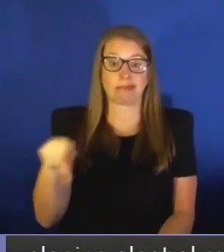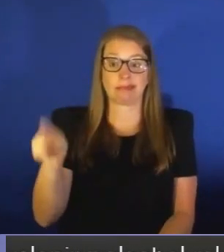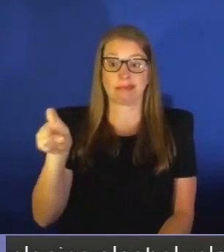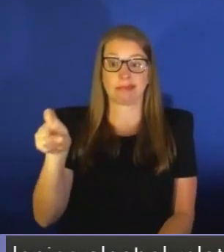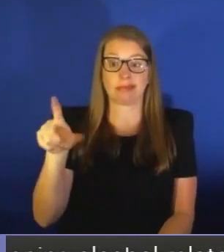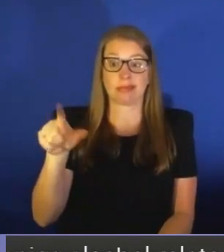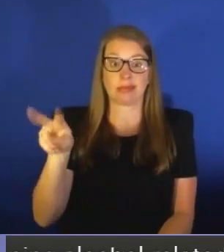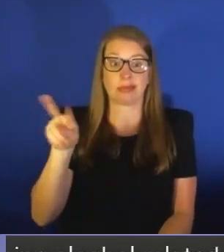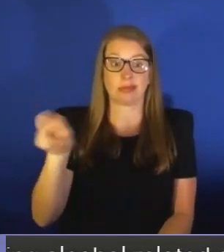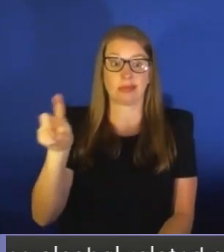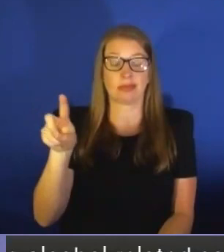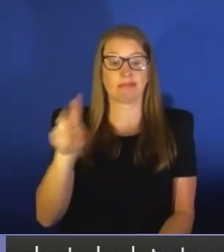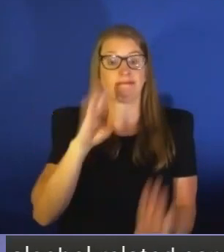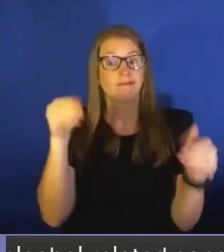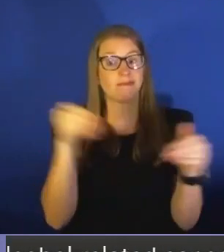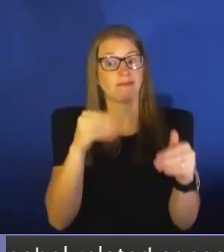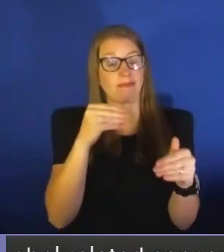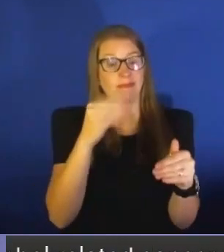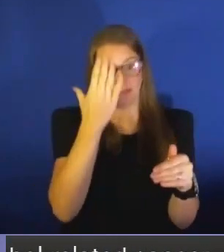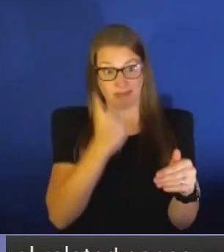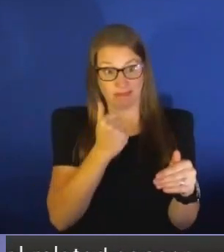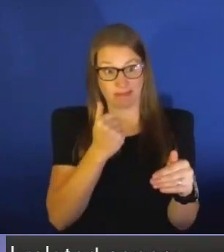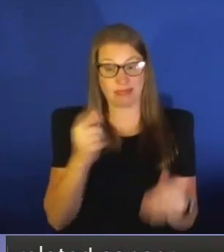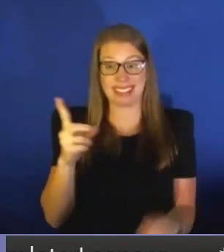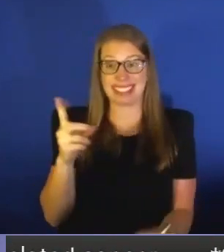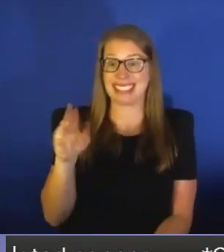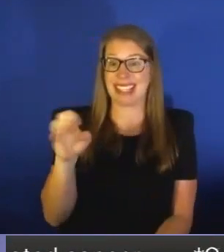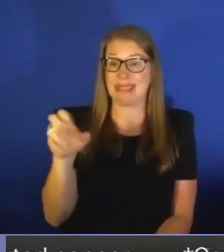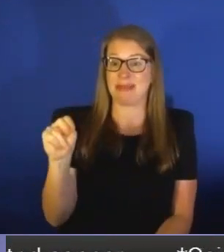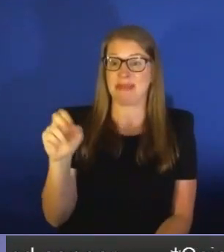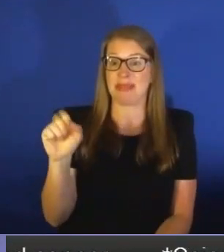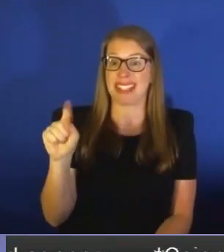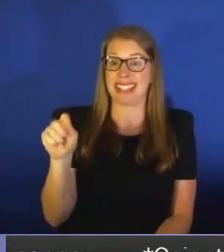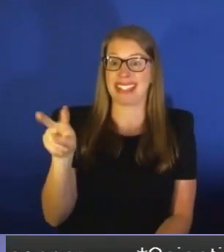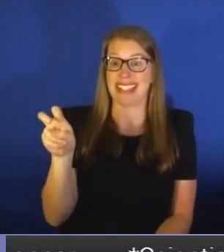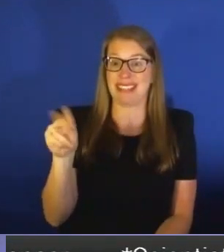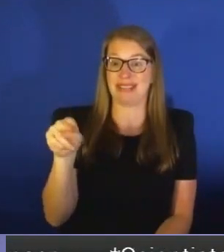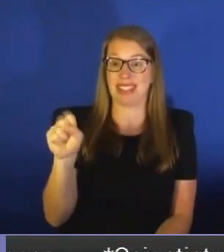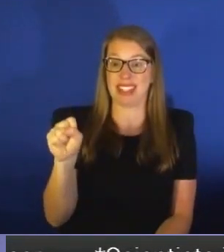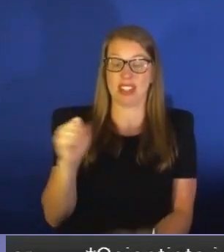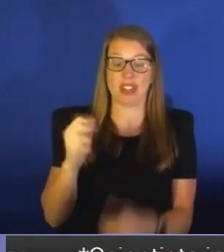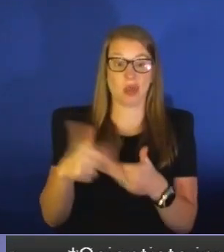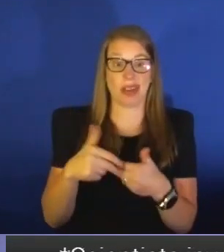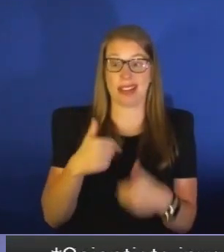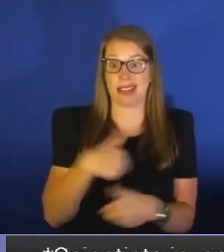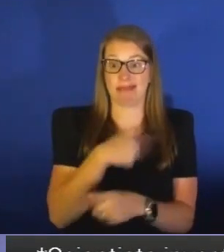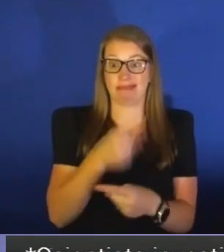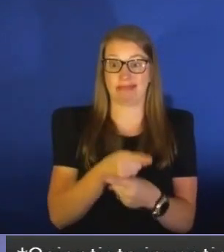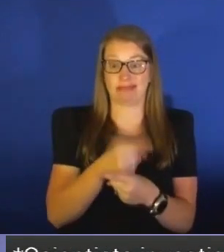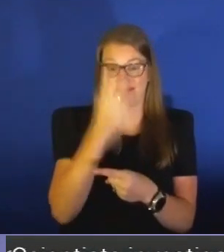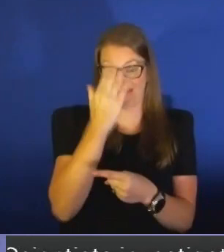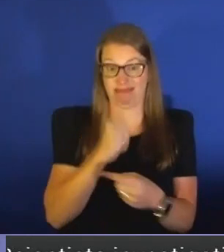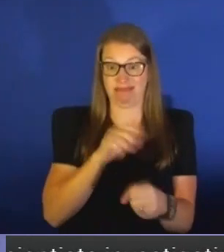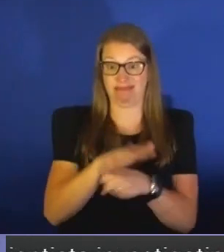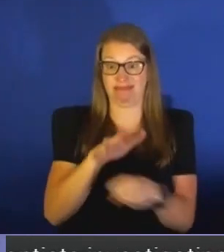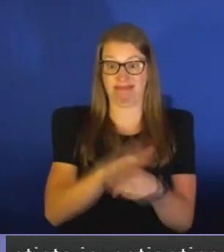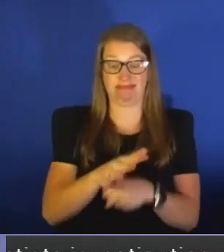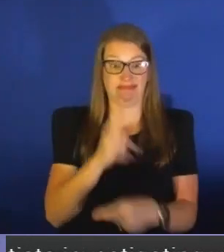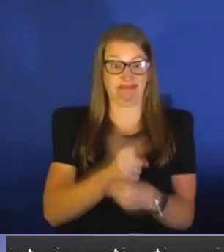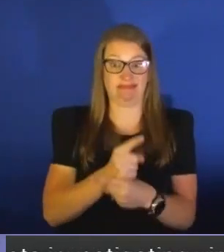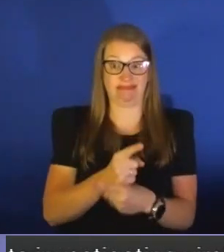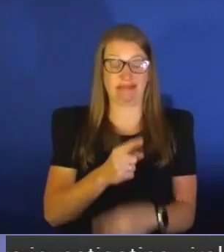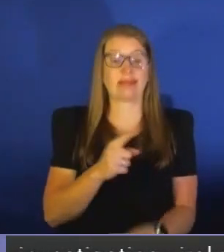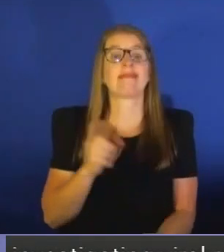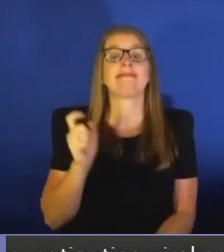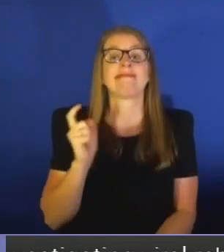this Monday morning. Dr. Damien Stevens joining us to tell us that we're probably not getting enough of it, right? By and large, yes. By and large,